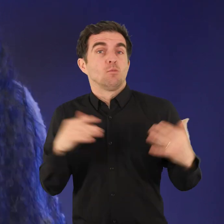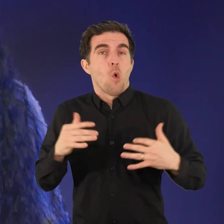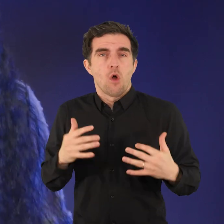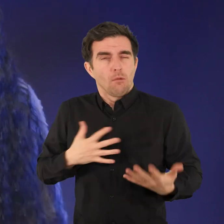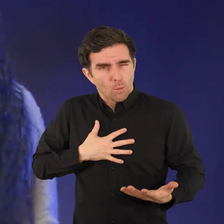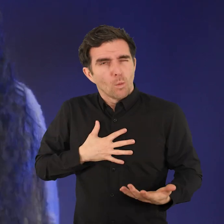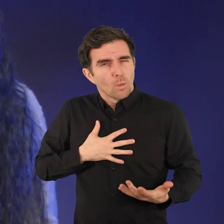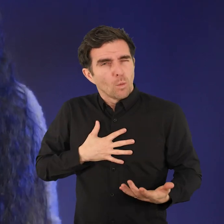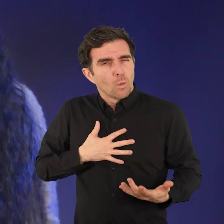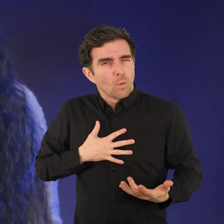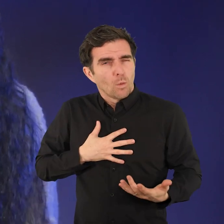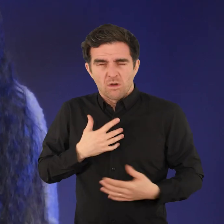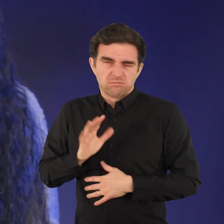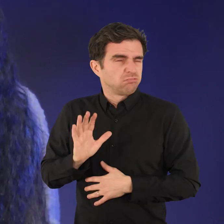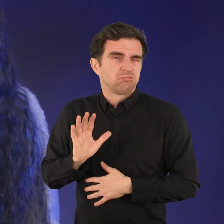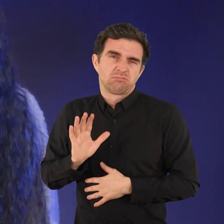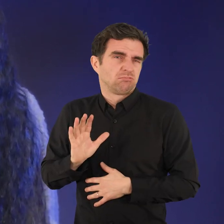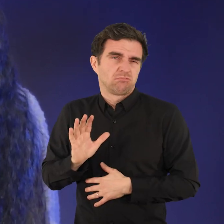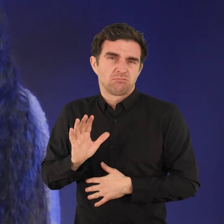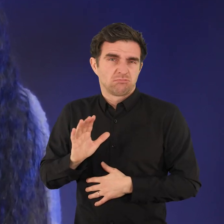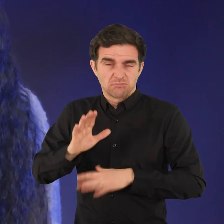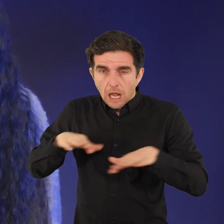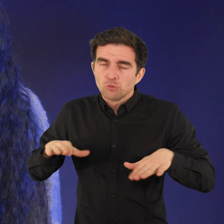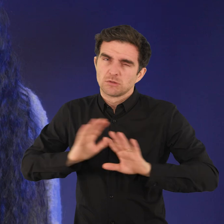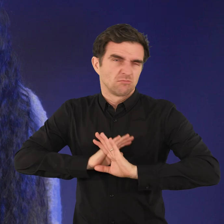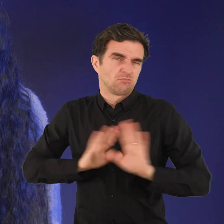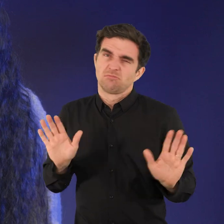war. That's what really upsets me the most.